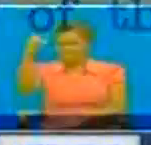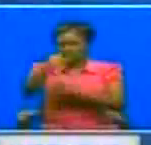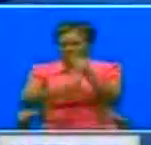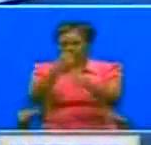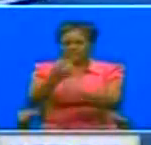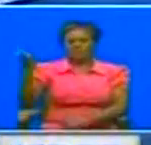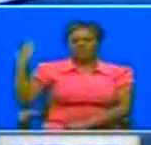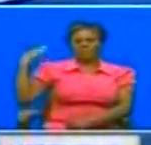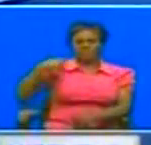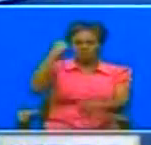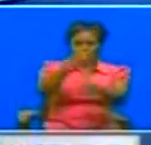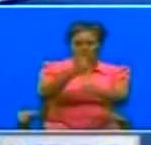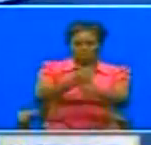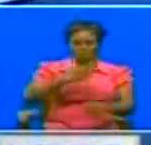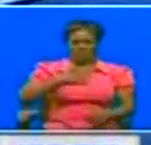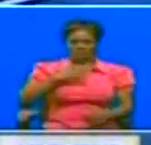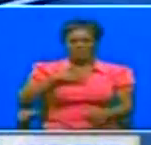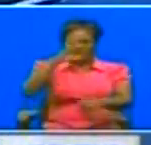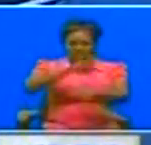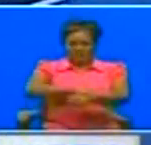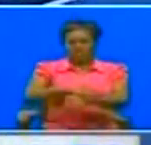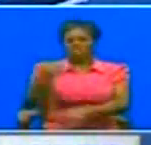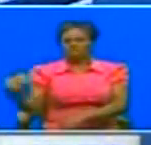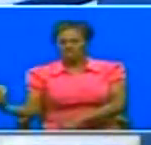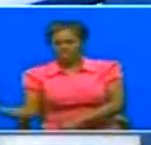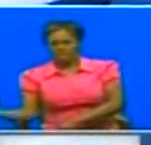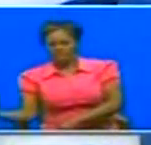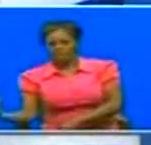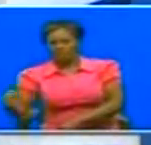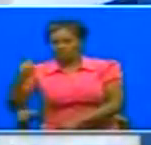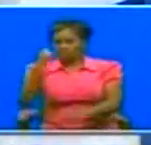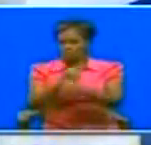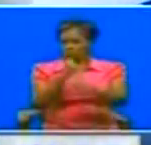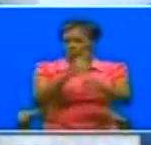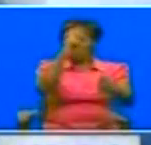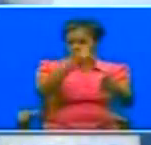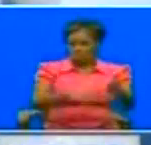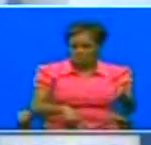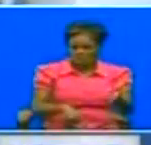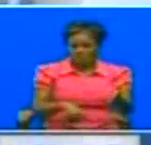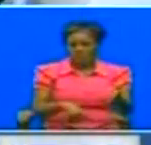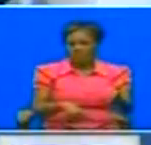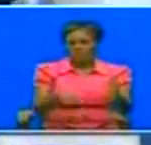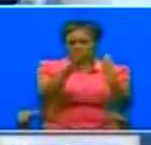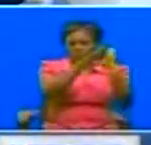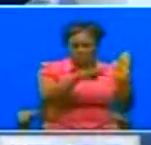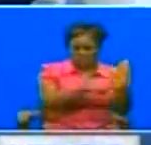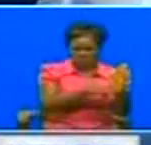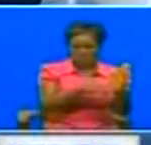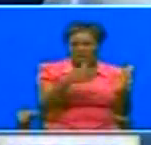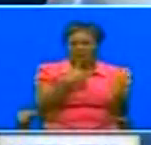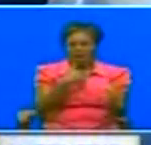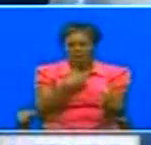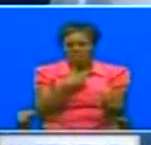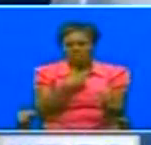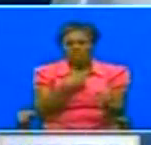our work, trying to find the children. What we do in our community-based care program, we have a cohort